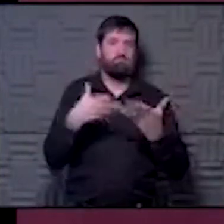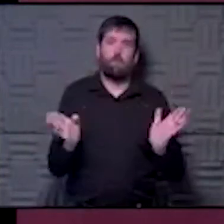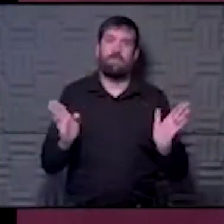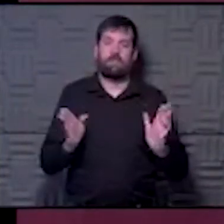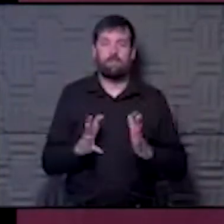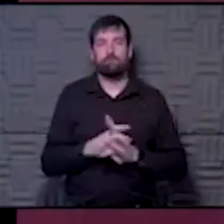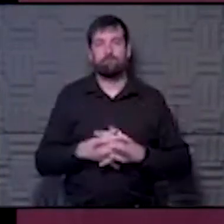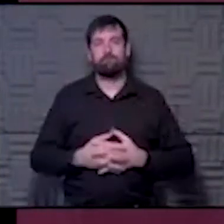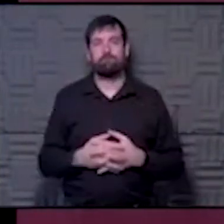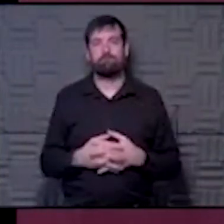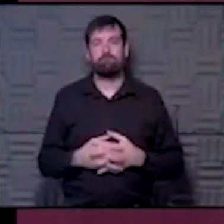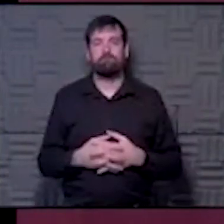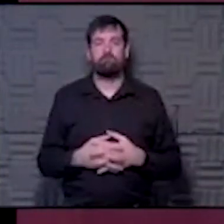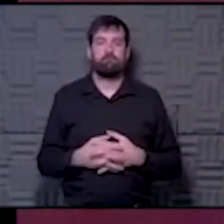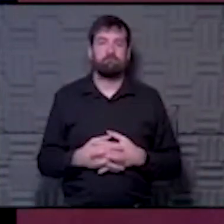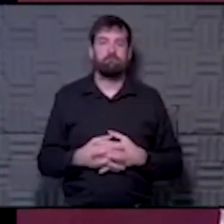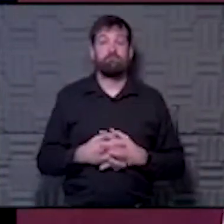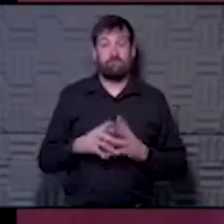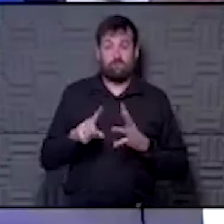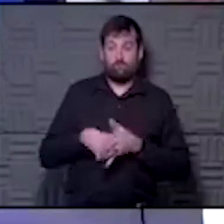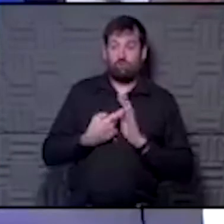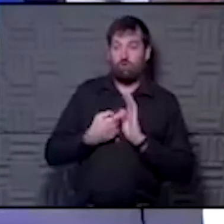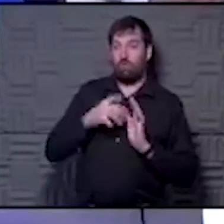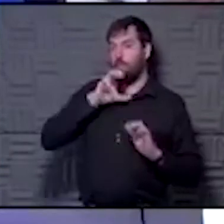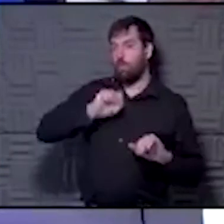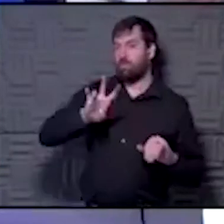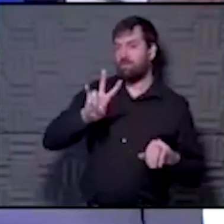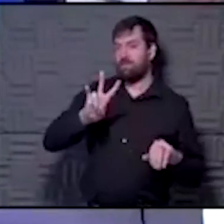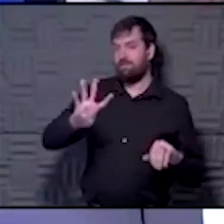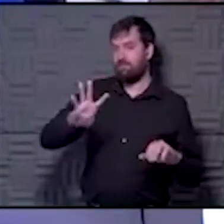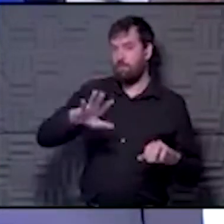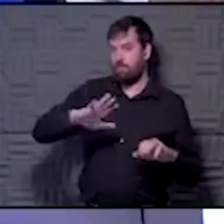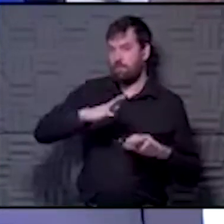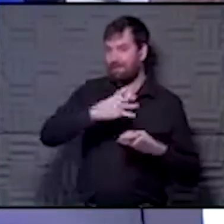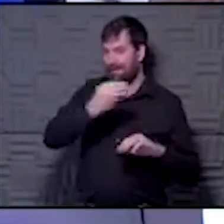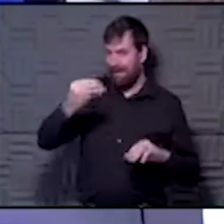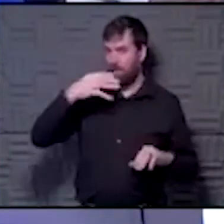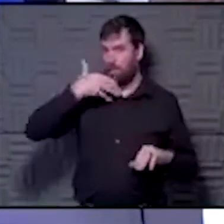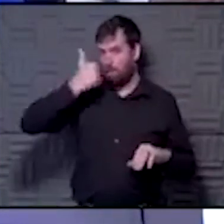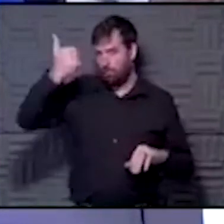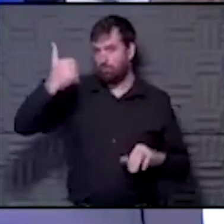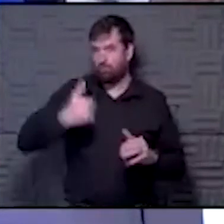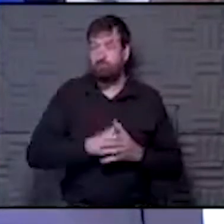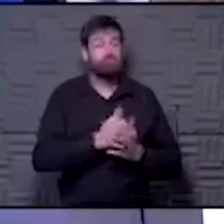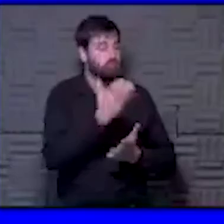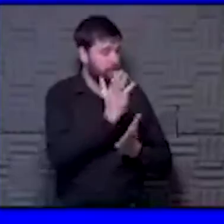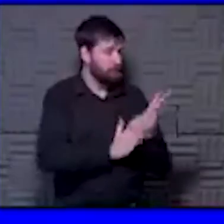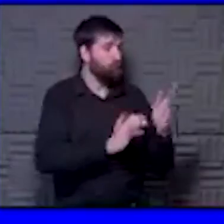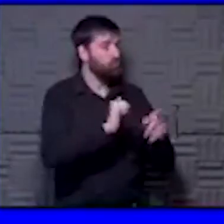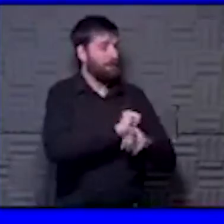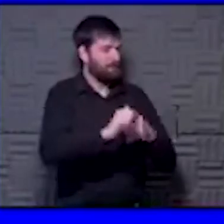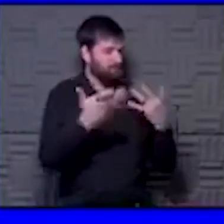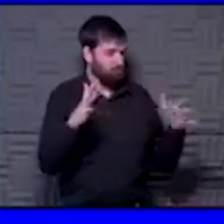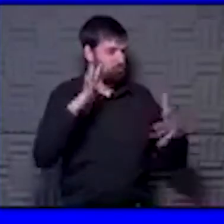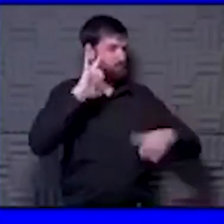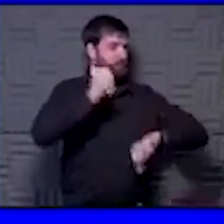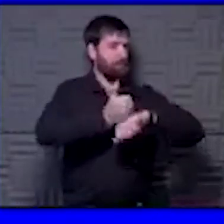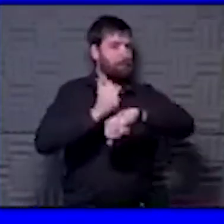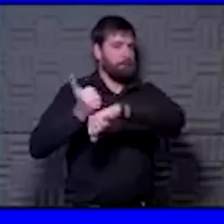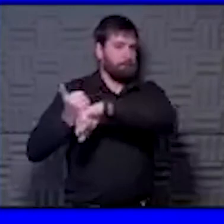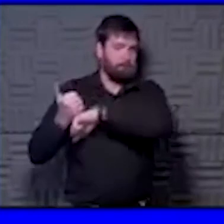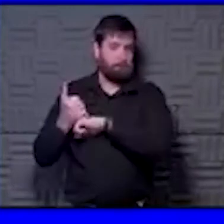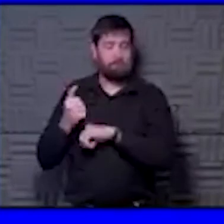starting with those who are 74 and older. So I thought you want to add? No, we have already have some of these practices in place